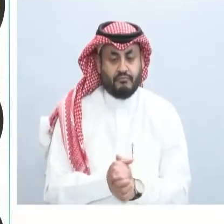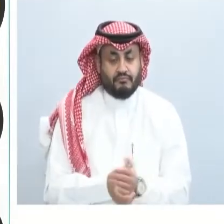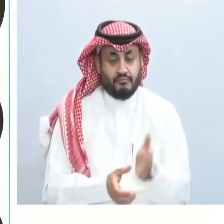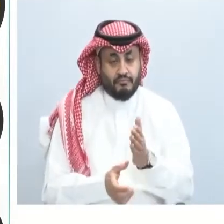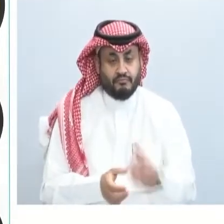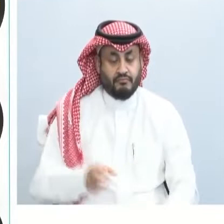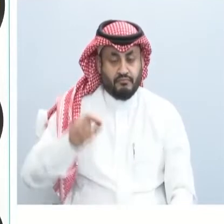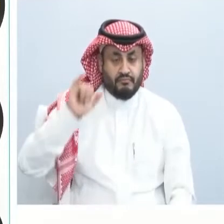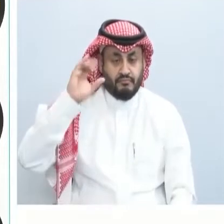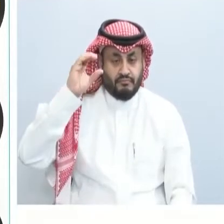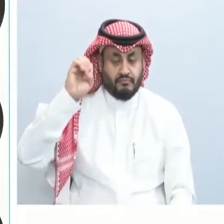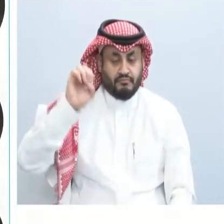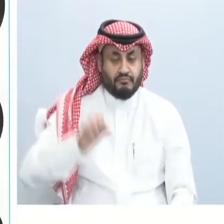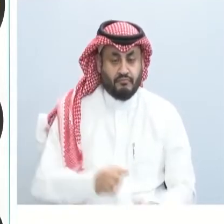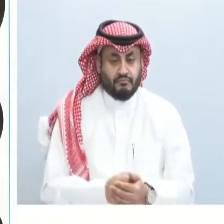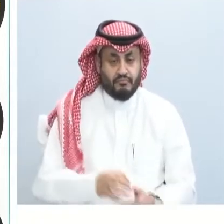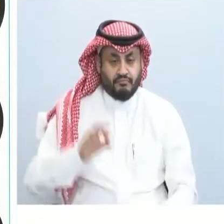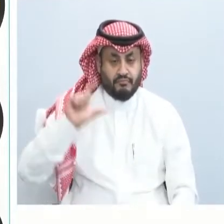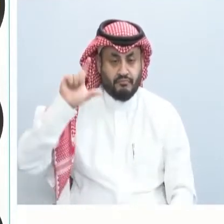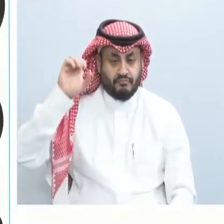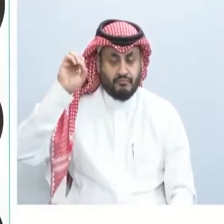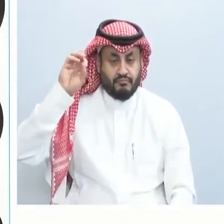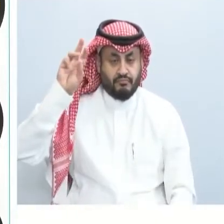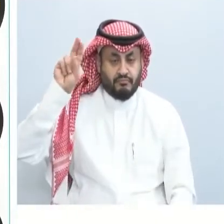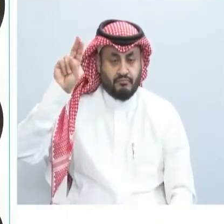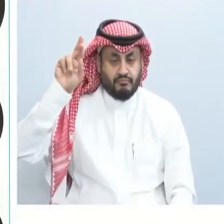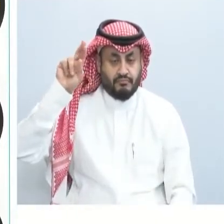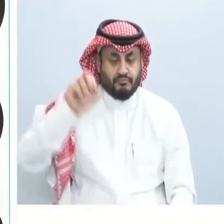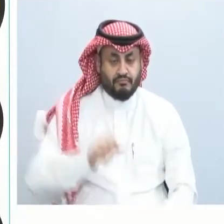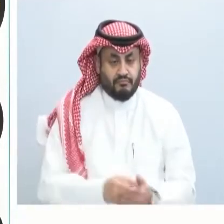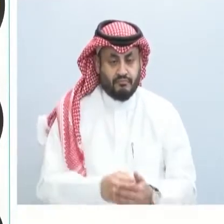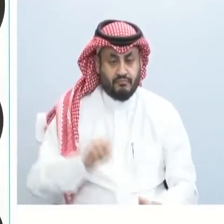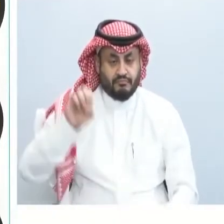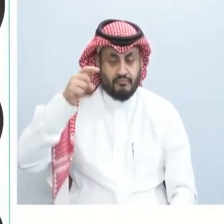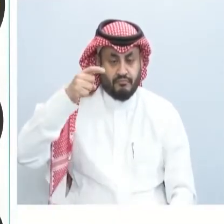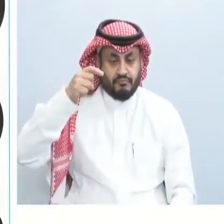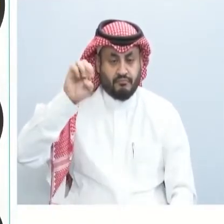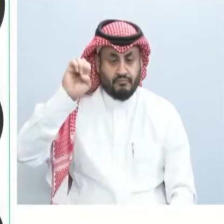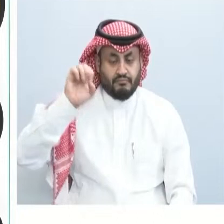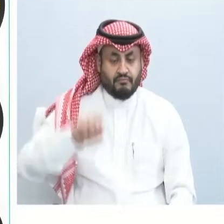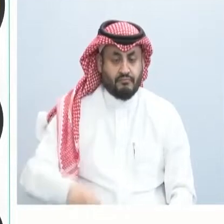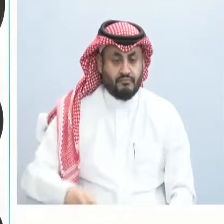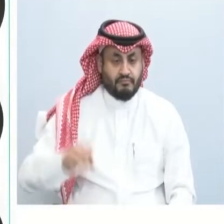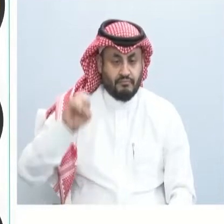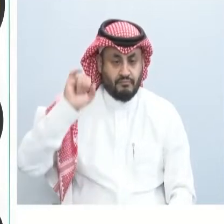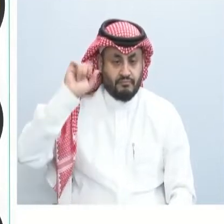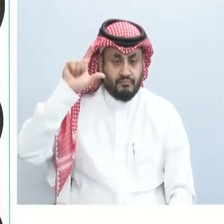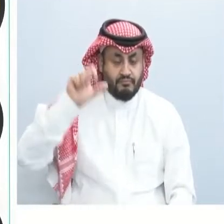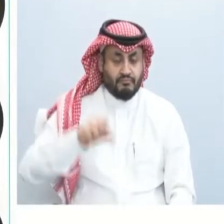rice, flour, eggs, oil,